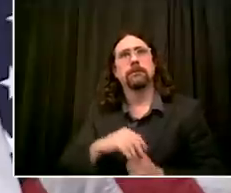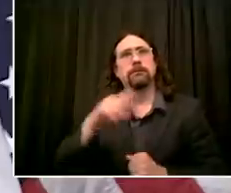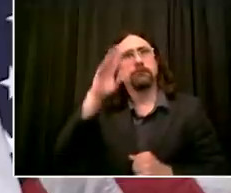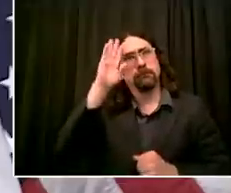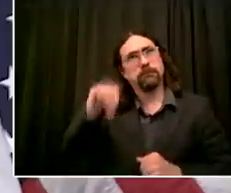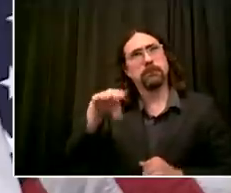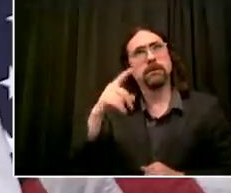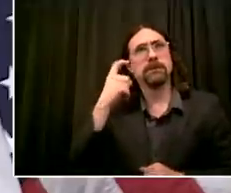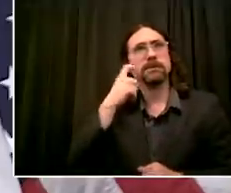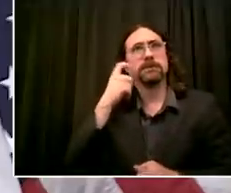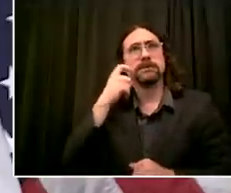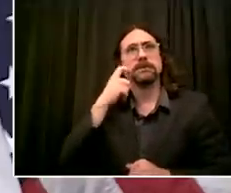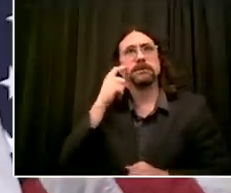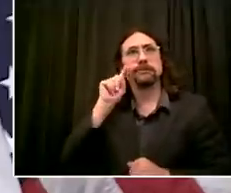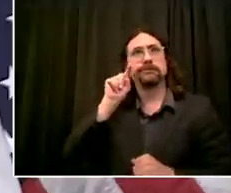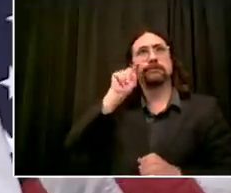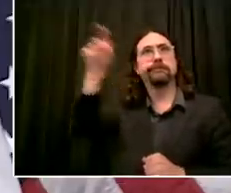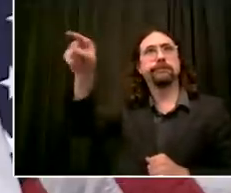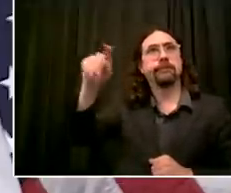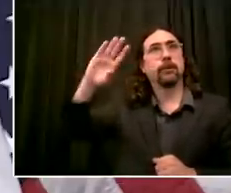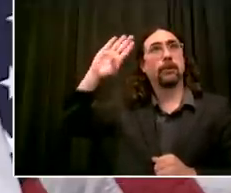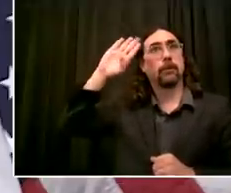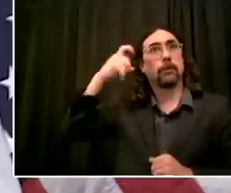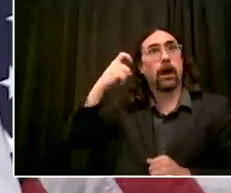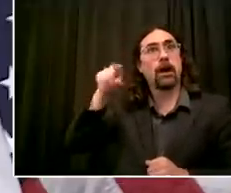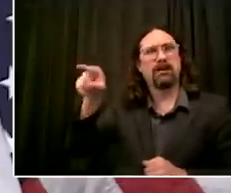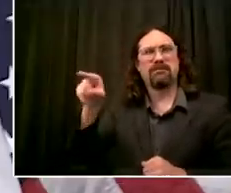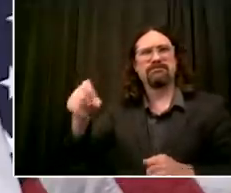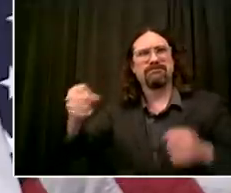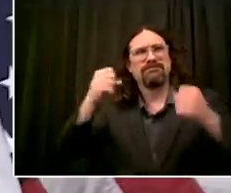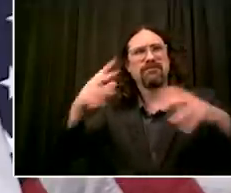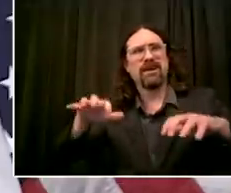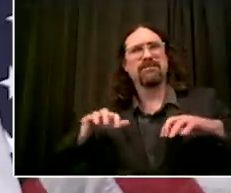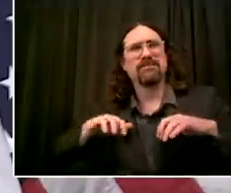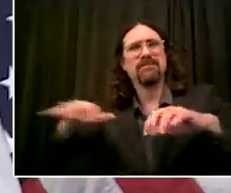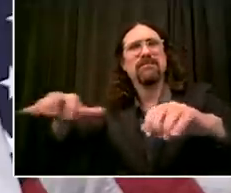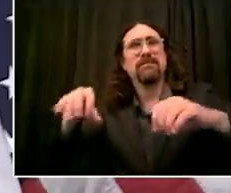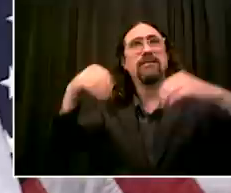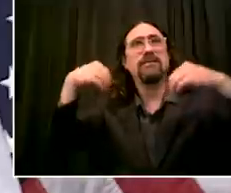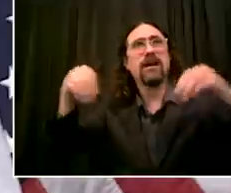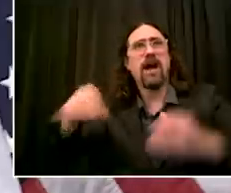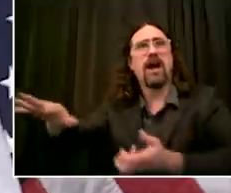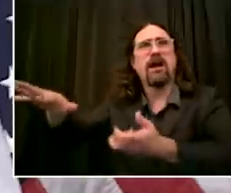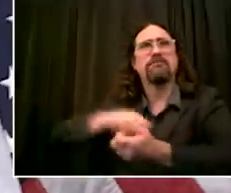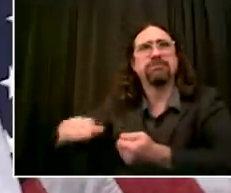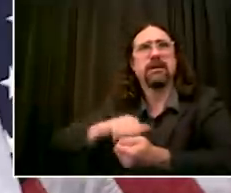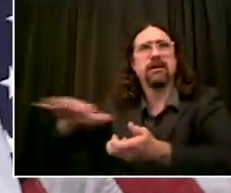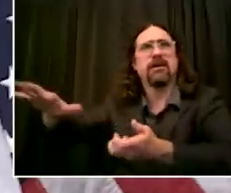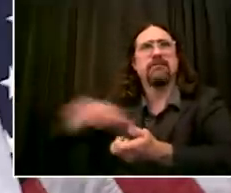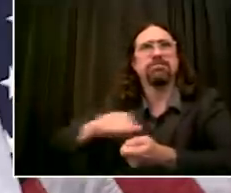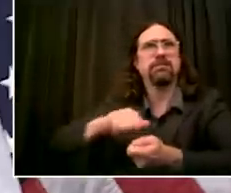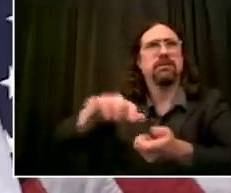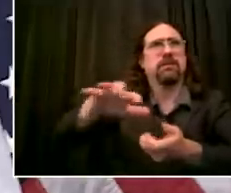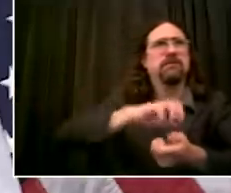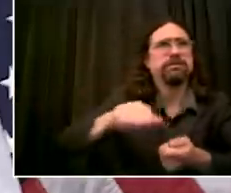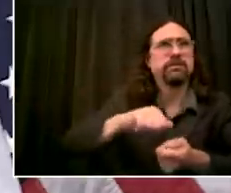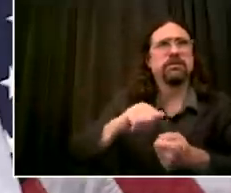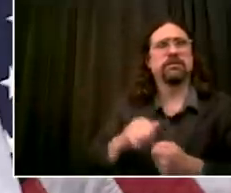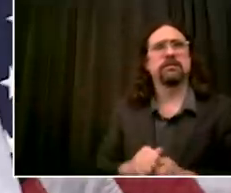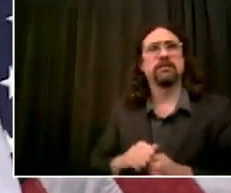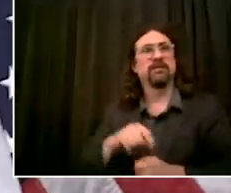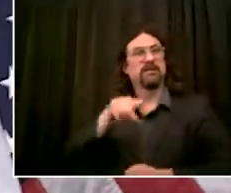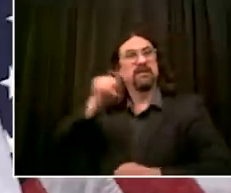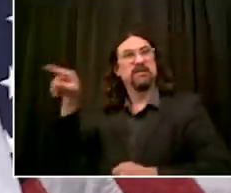shopping districts say it will delay the reopening. We saw Saks spending $16,000 to protect their store